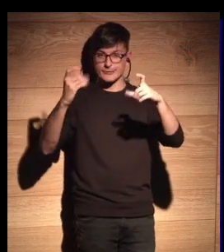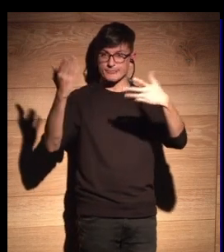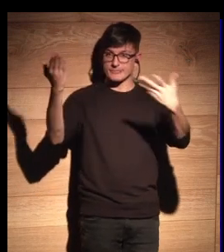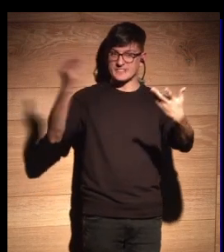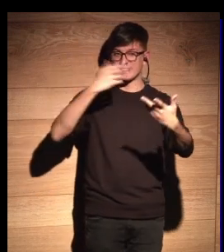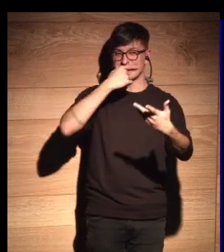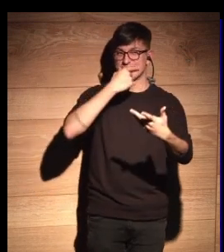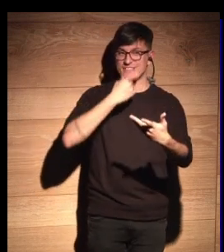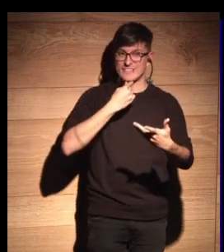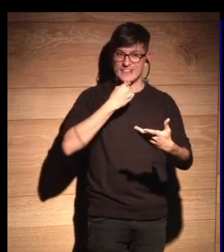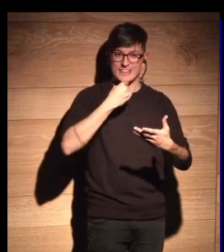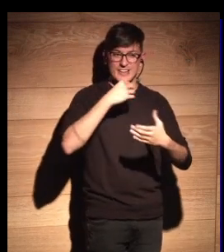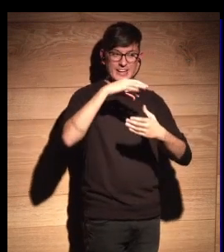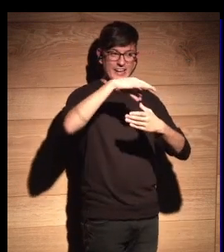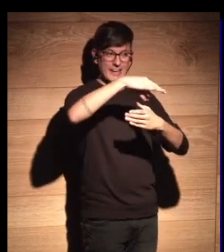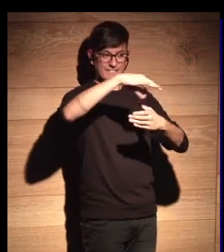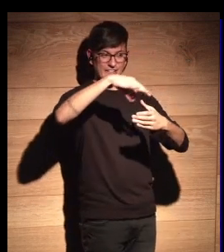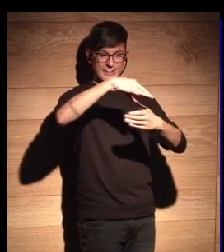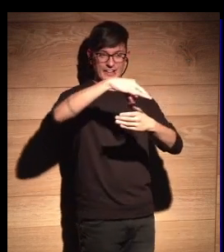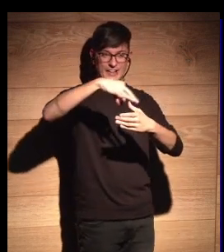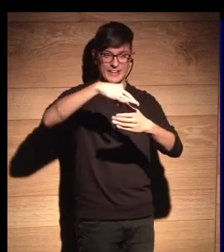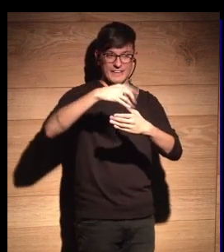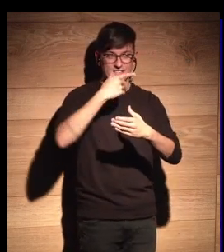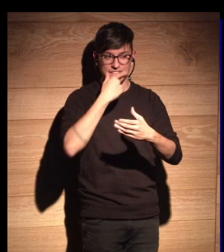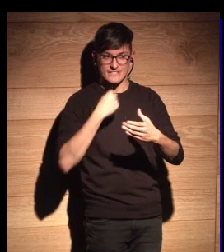and a croissant or something. First class.